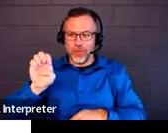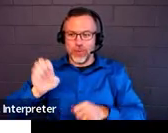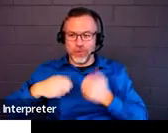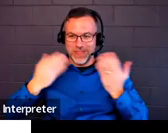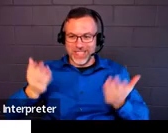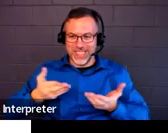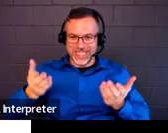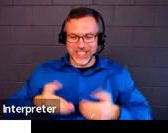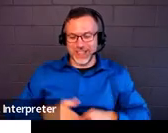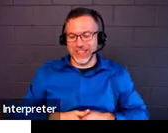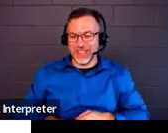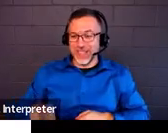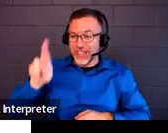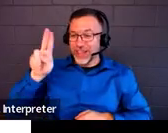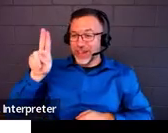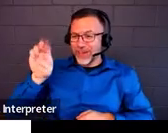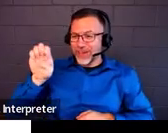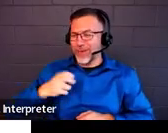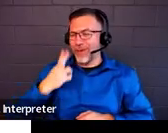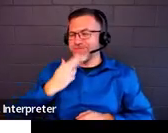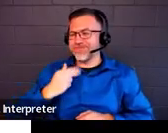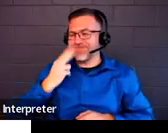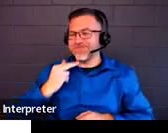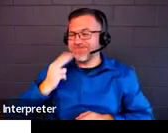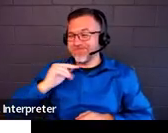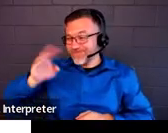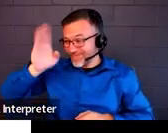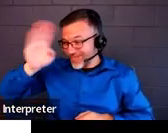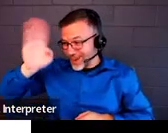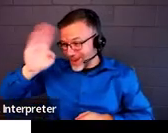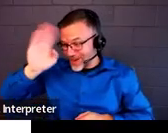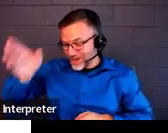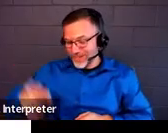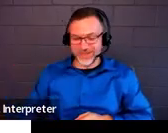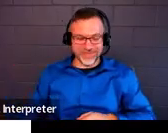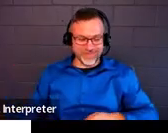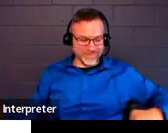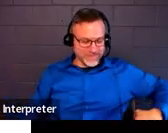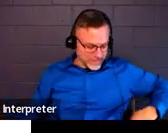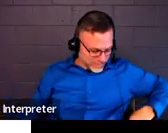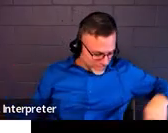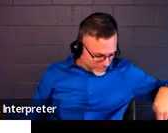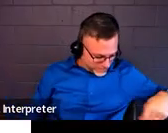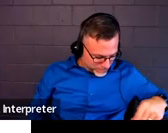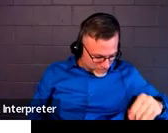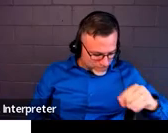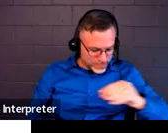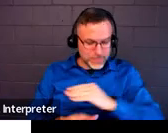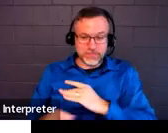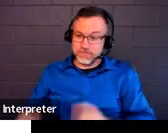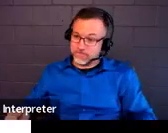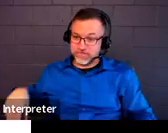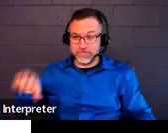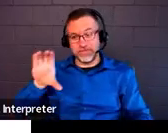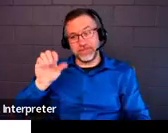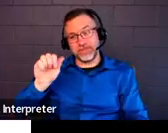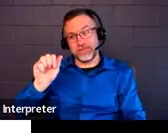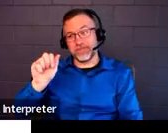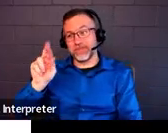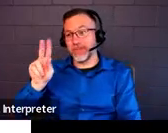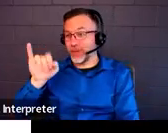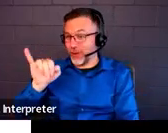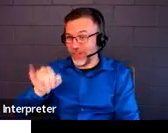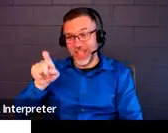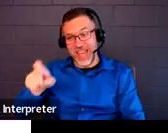he not the cutest thing? Rue! Hi, Rue. Okay, Carly, that's a hard act to follow. You want to come along and say